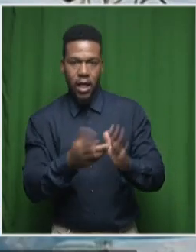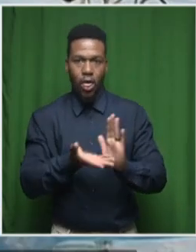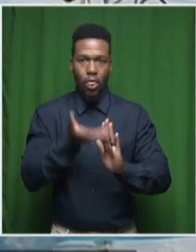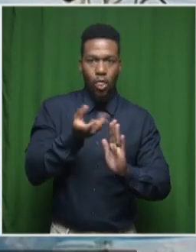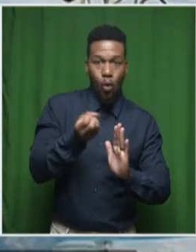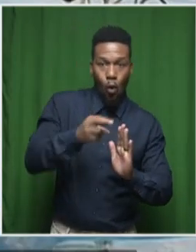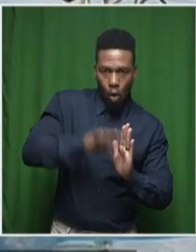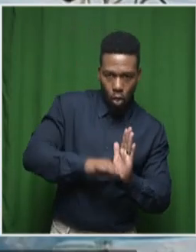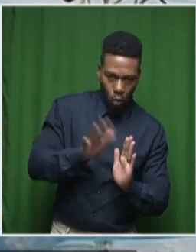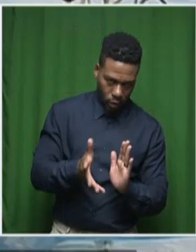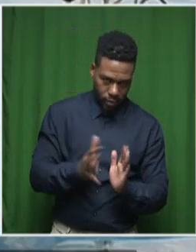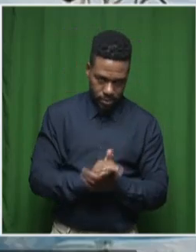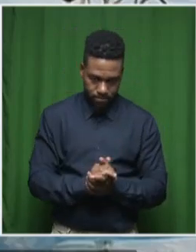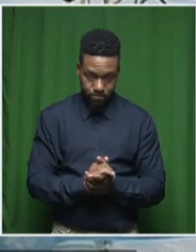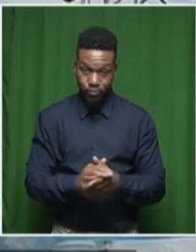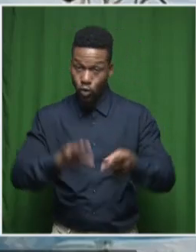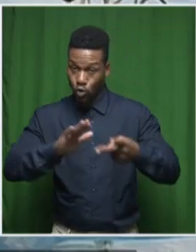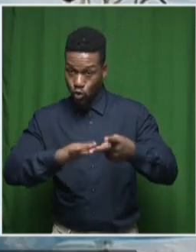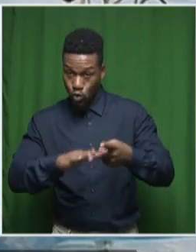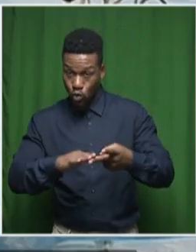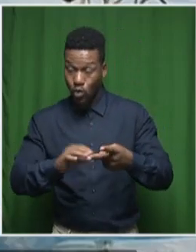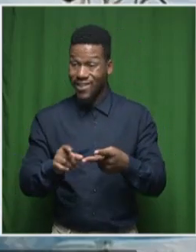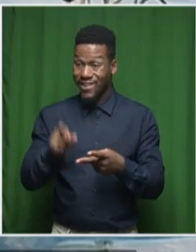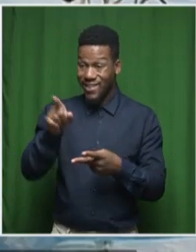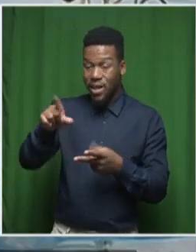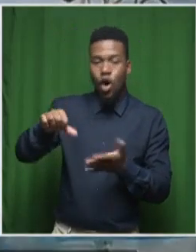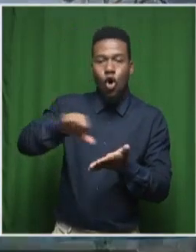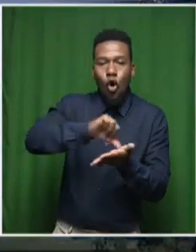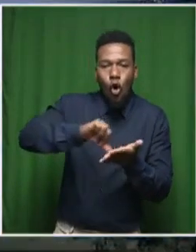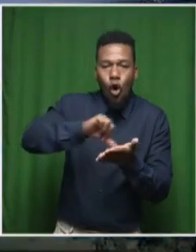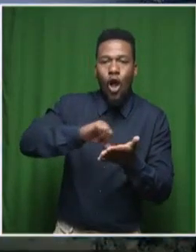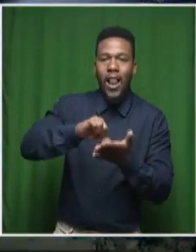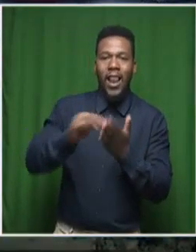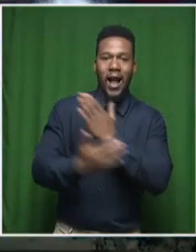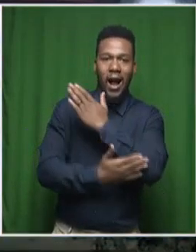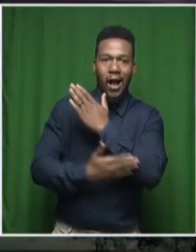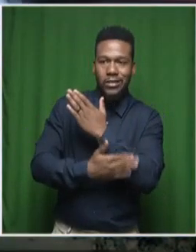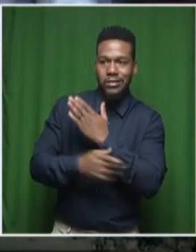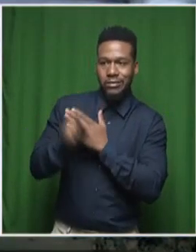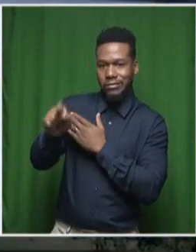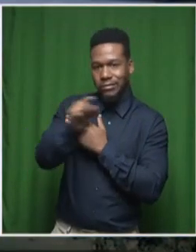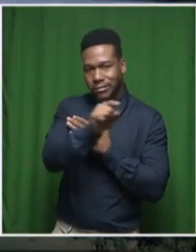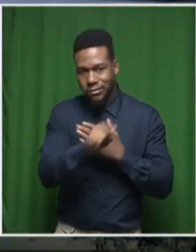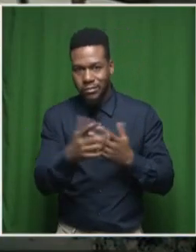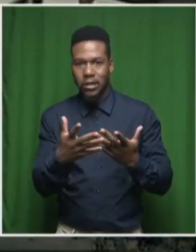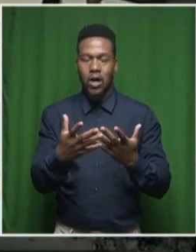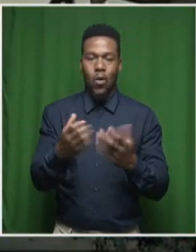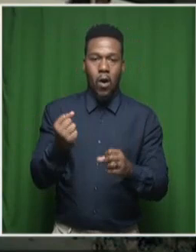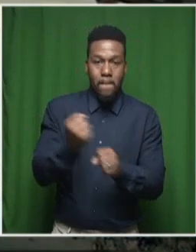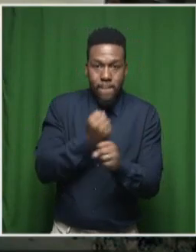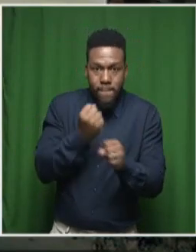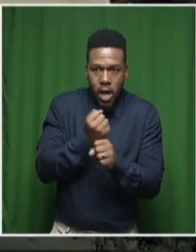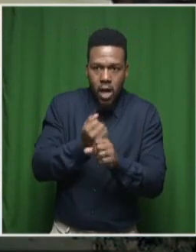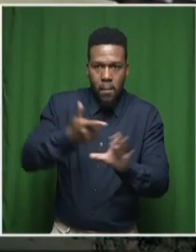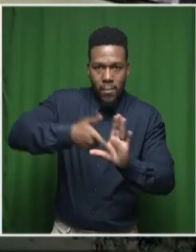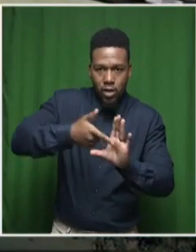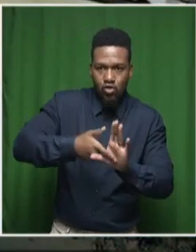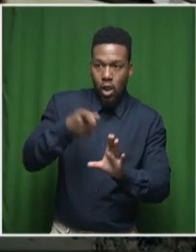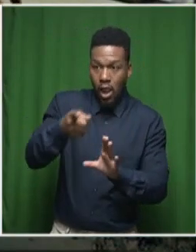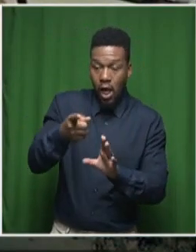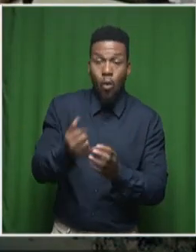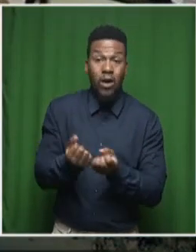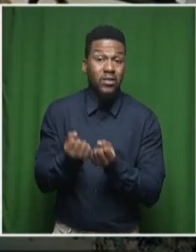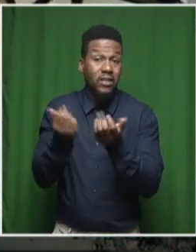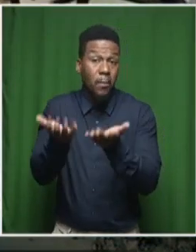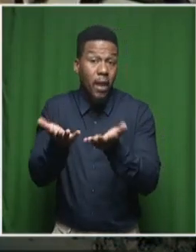what other oil producing countries that do not form part of OPEC also do when it comes to supply. That also has an effect in terms